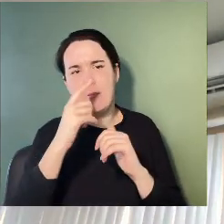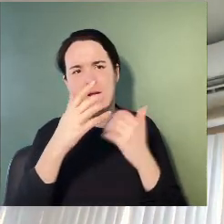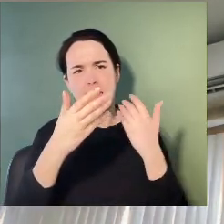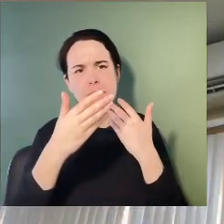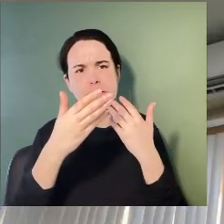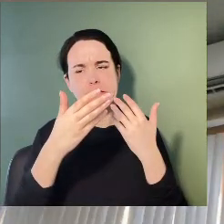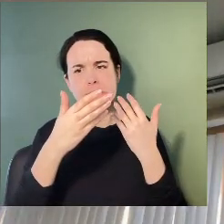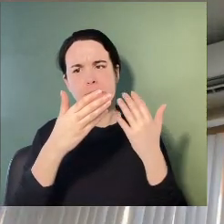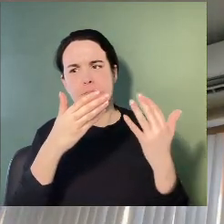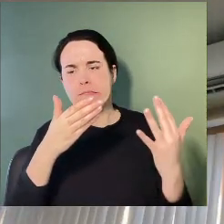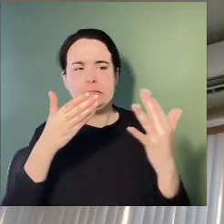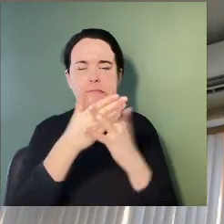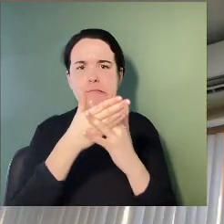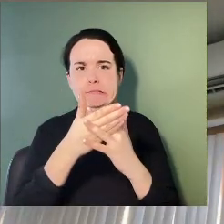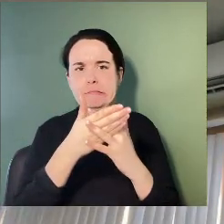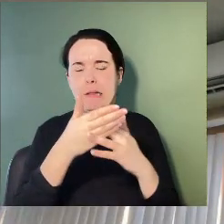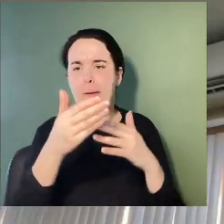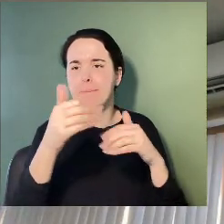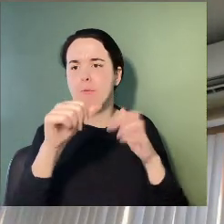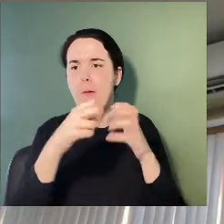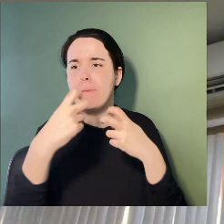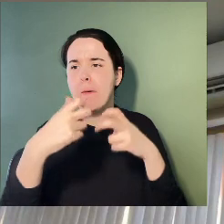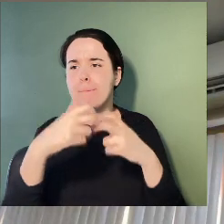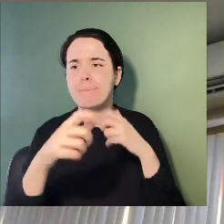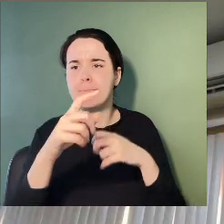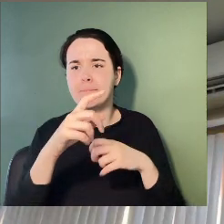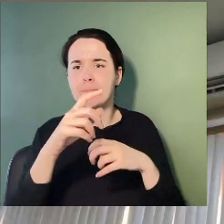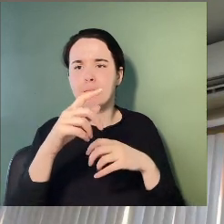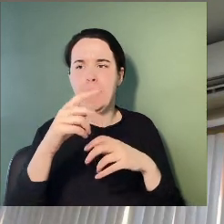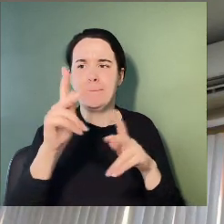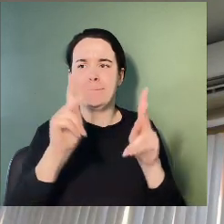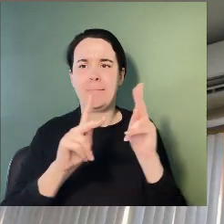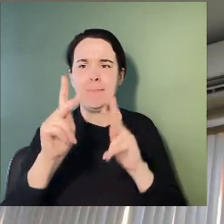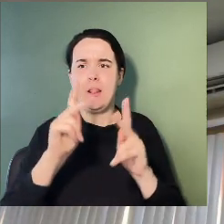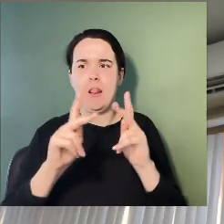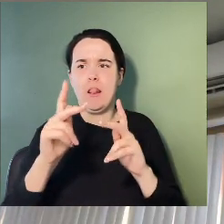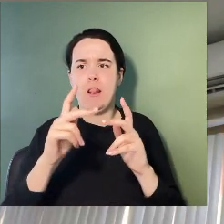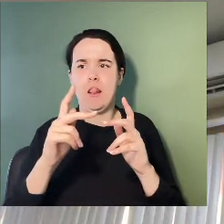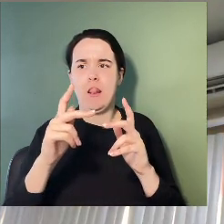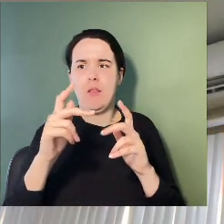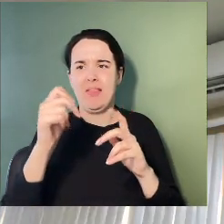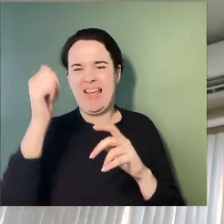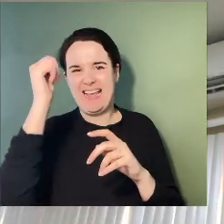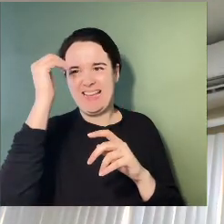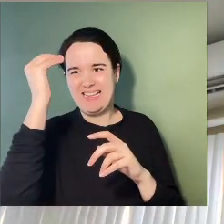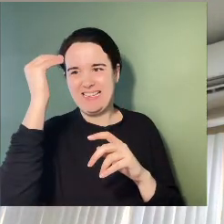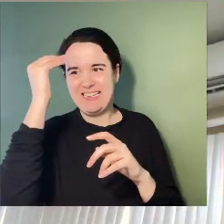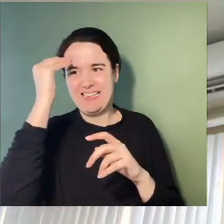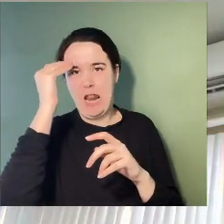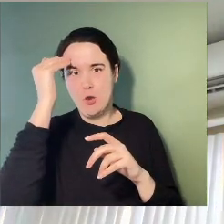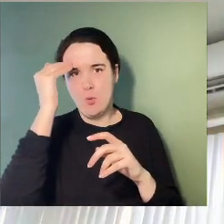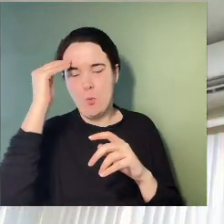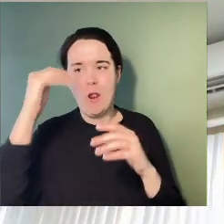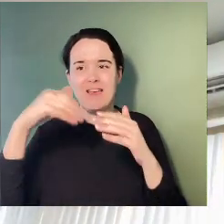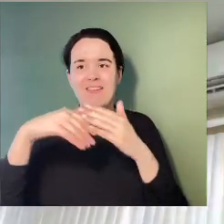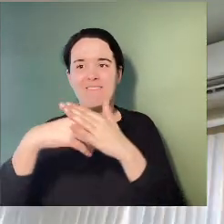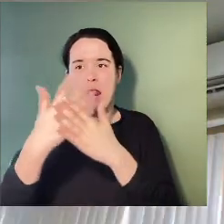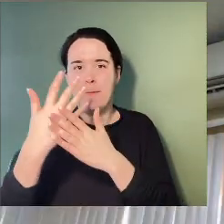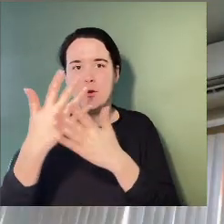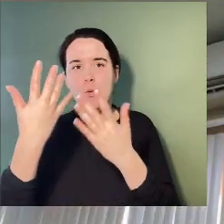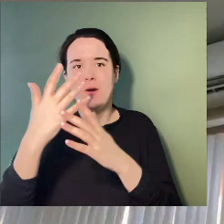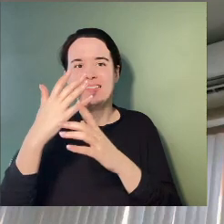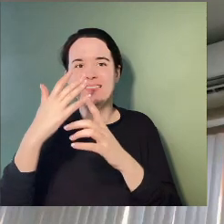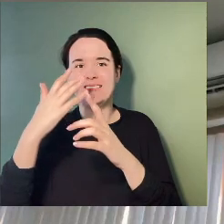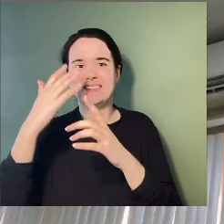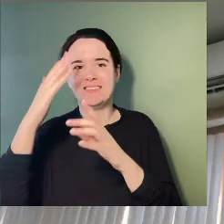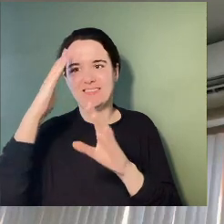of disenfranchised people, most importantly, persons with intellectual or developmental and